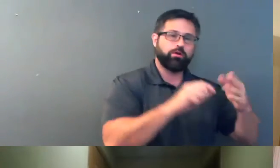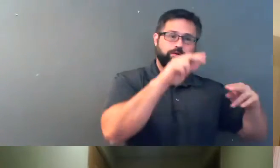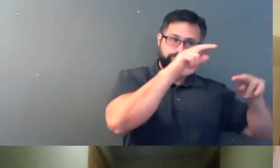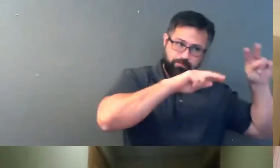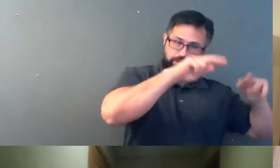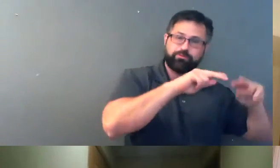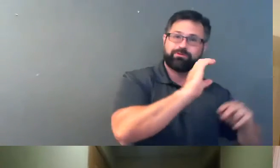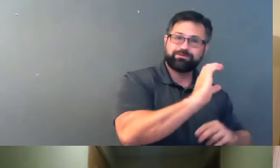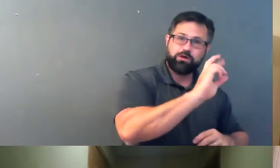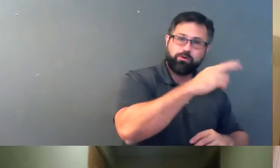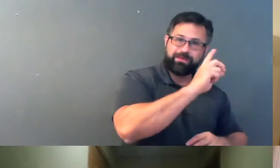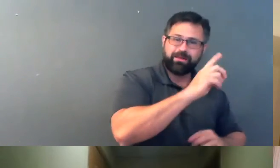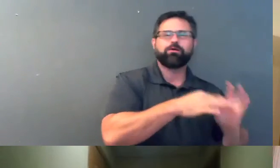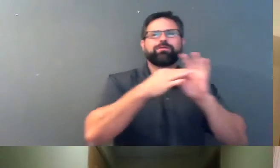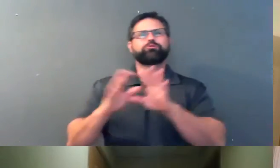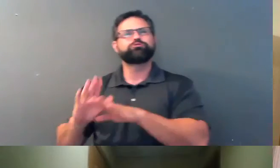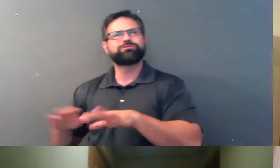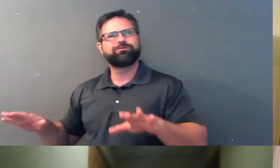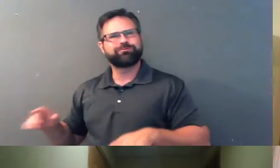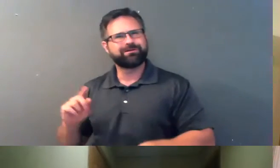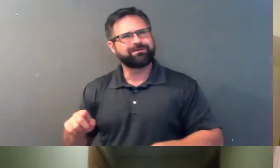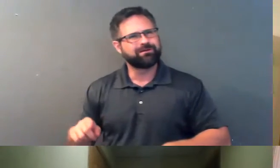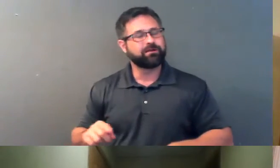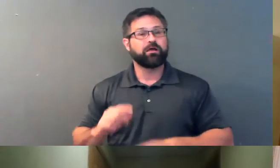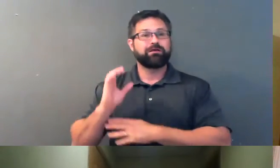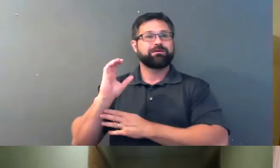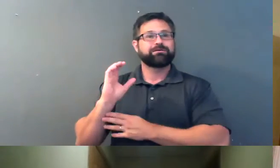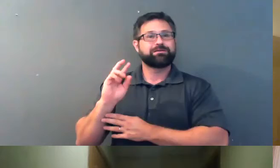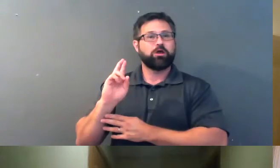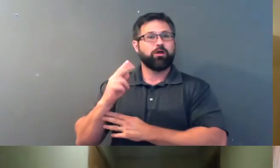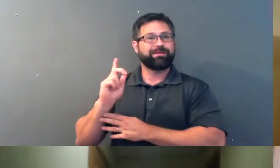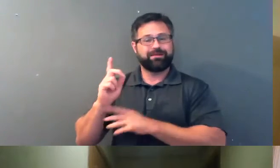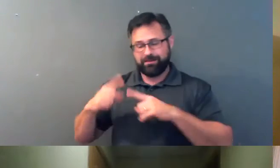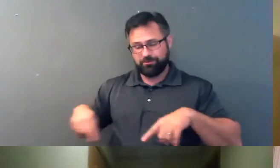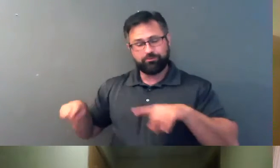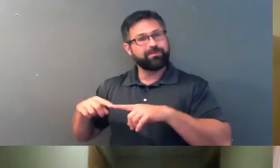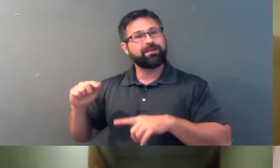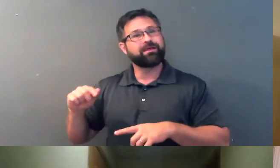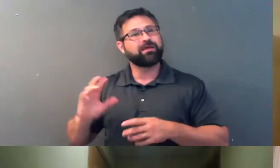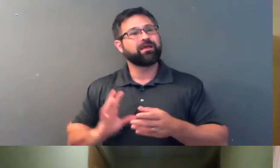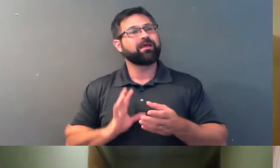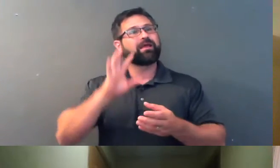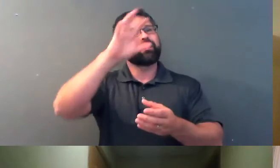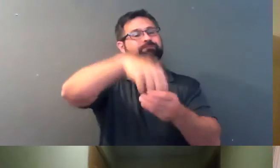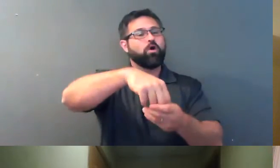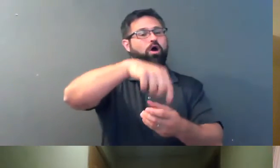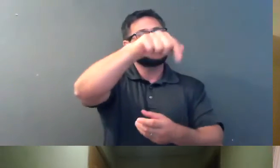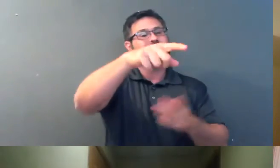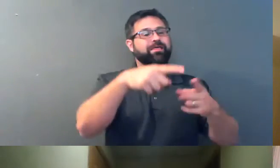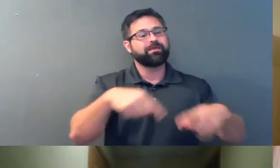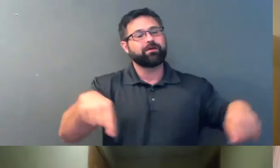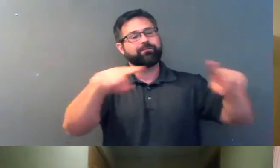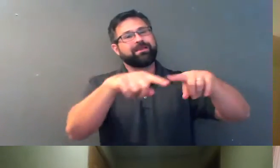and in particular, how the CRPD committee will be involved in the committee on,